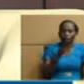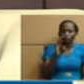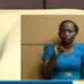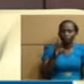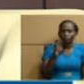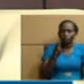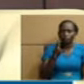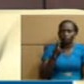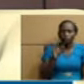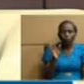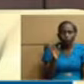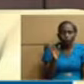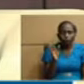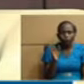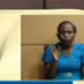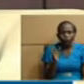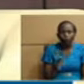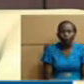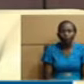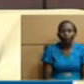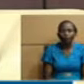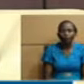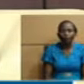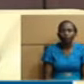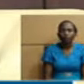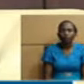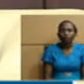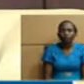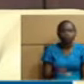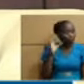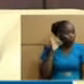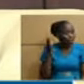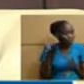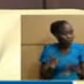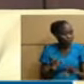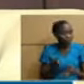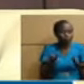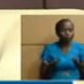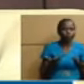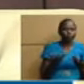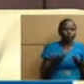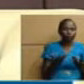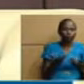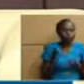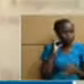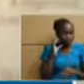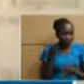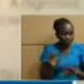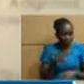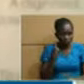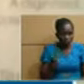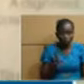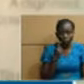Do I have Fred on Zoom? Yes, I have you. Yes, Fred, you just had Mr. Nsubuga's question. And the